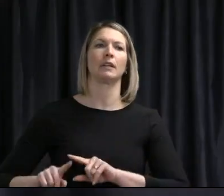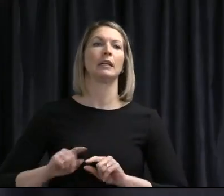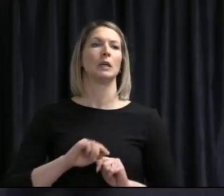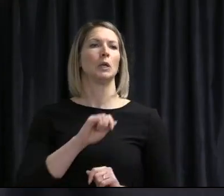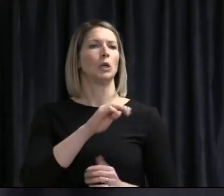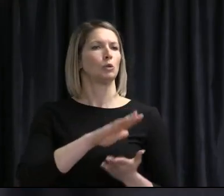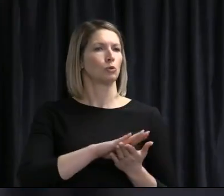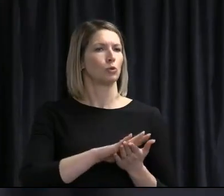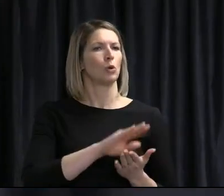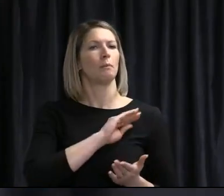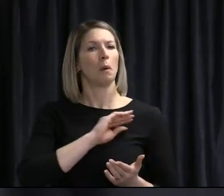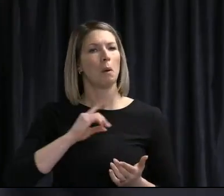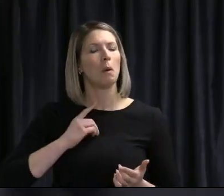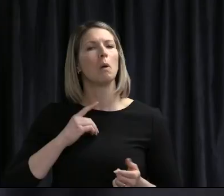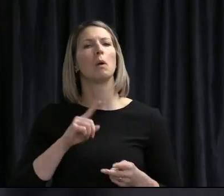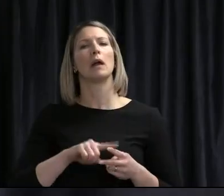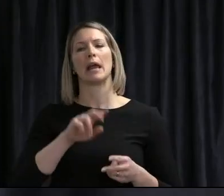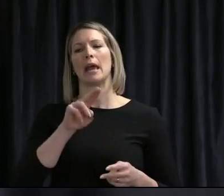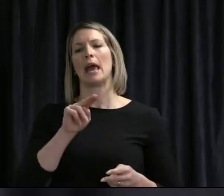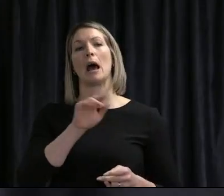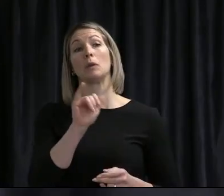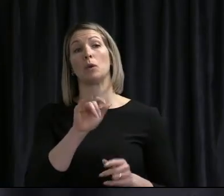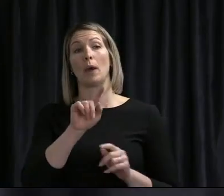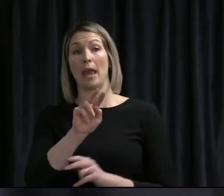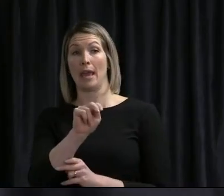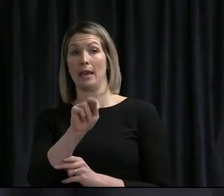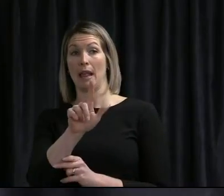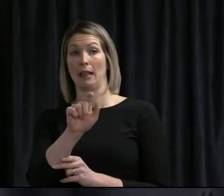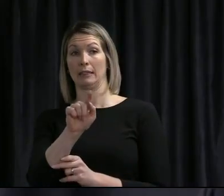districts and the Newfoundland and Labrador Teachers Association.